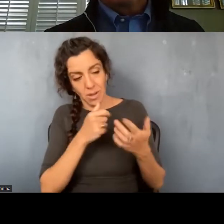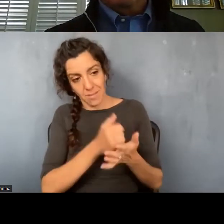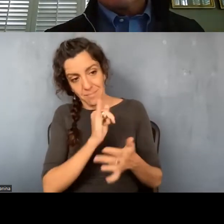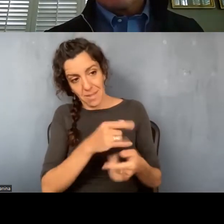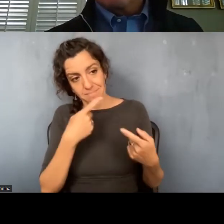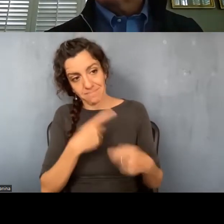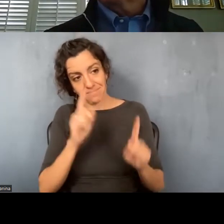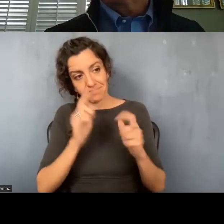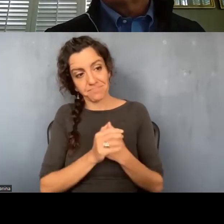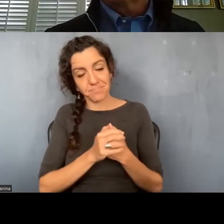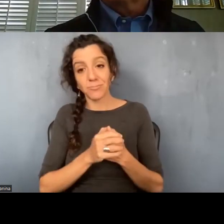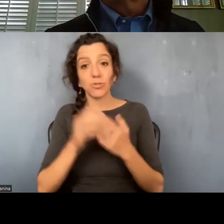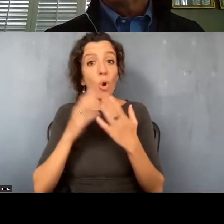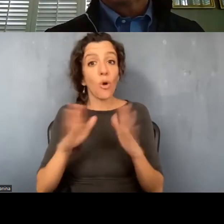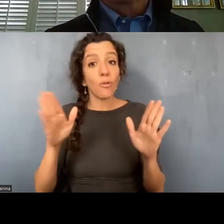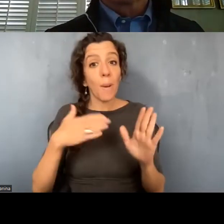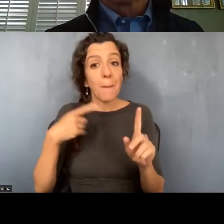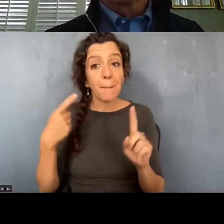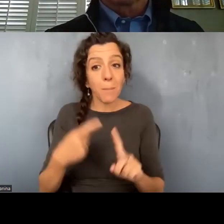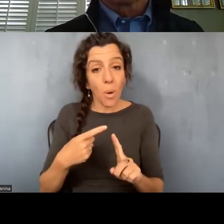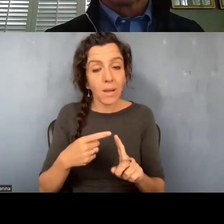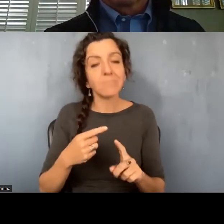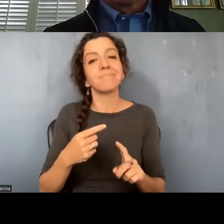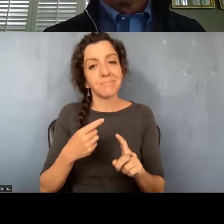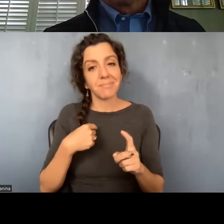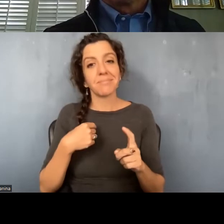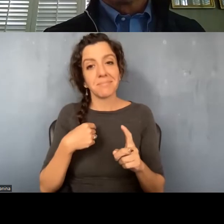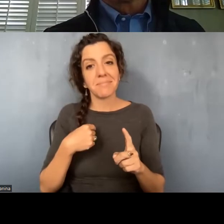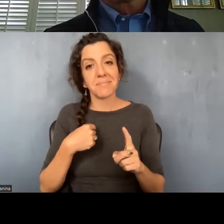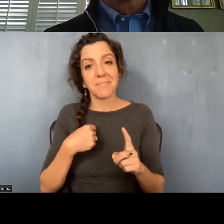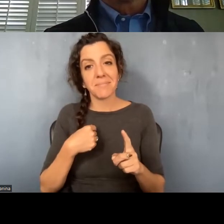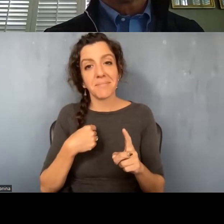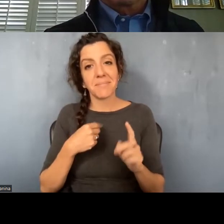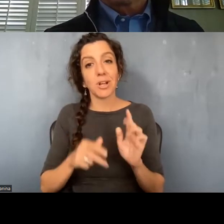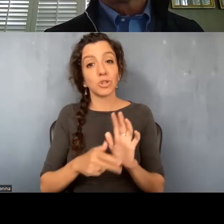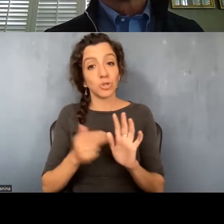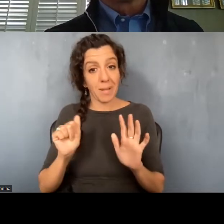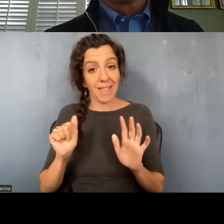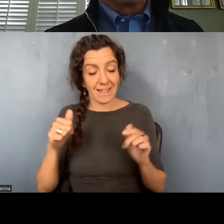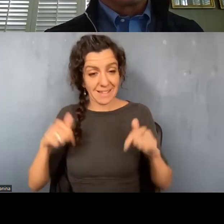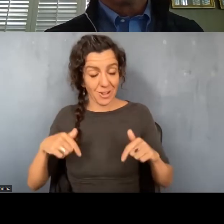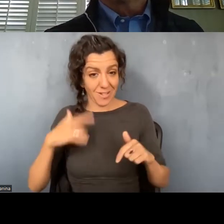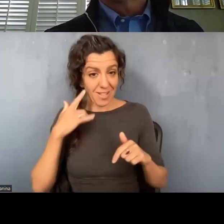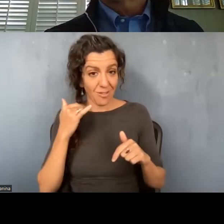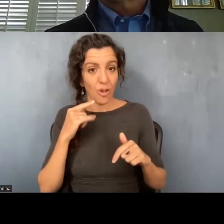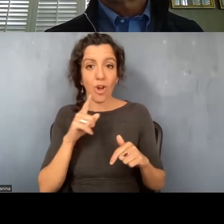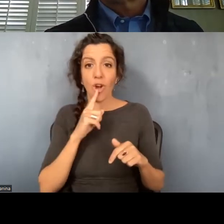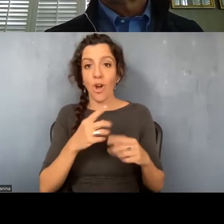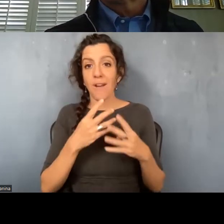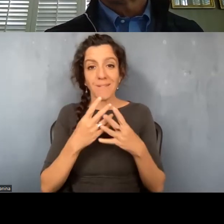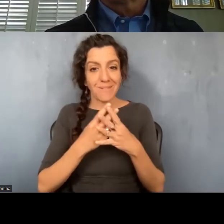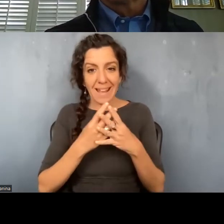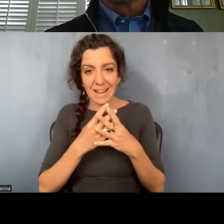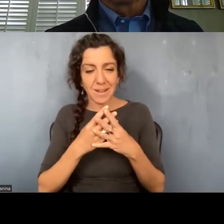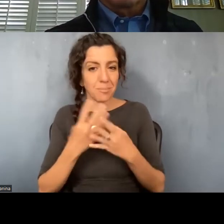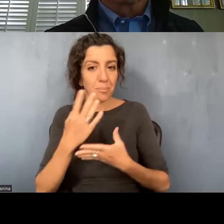So the overall, I think, point I'd like to make is that the AAAs in California are embedded in the delivery